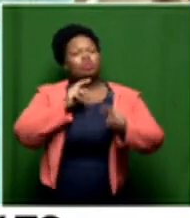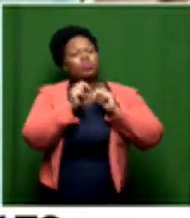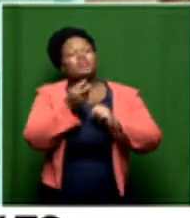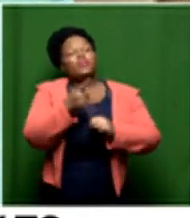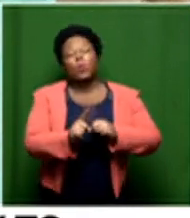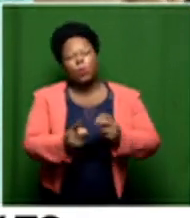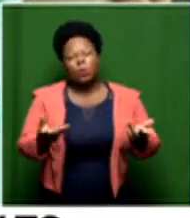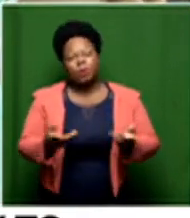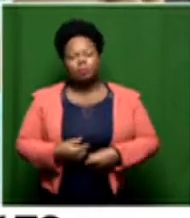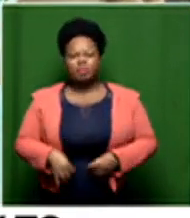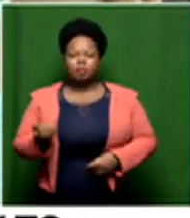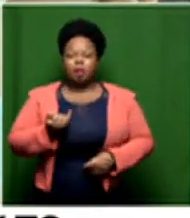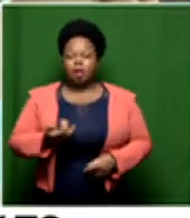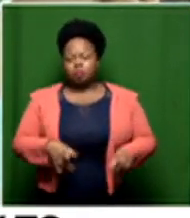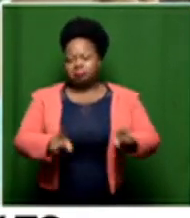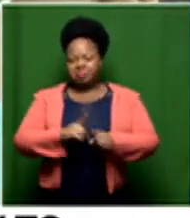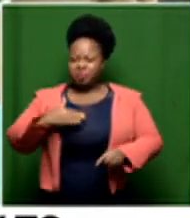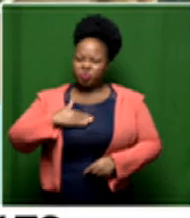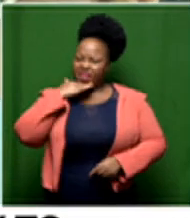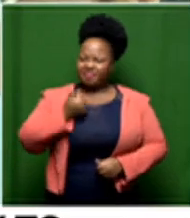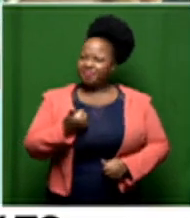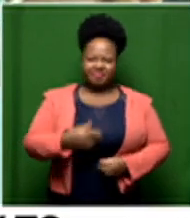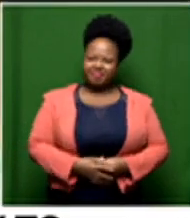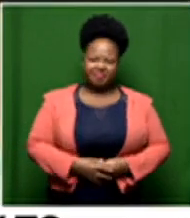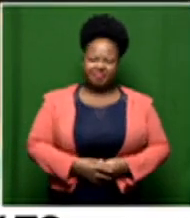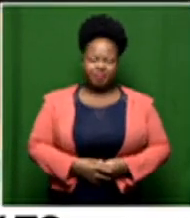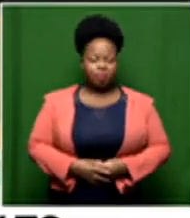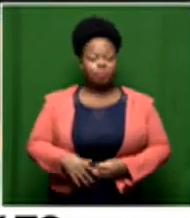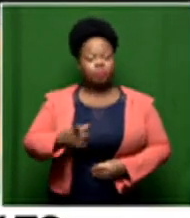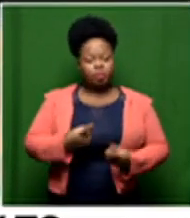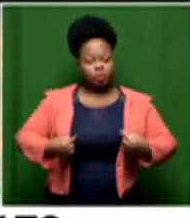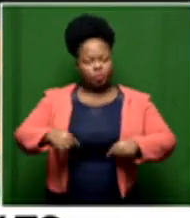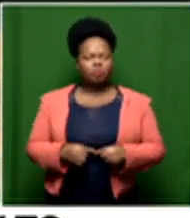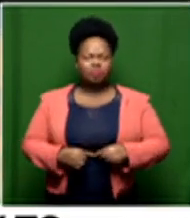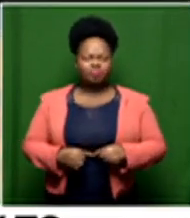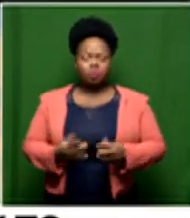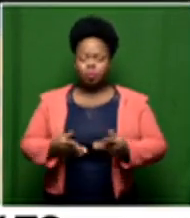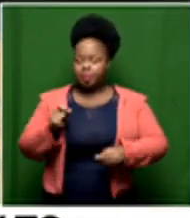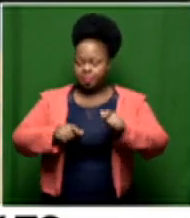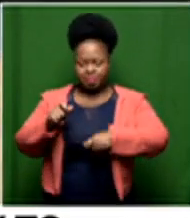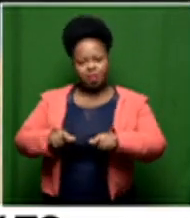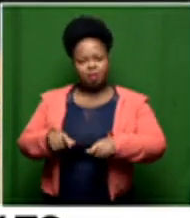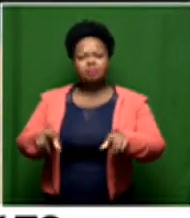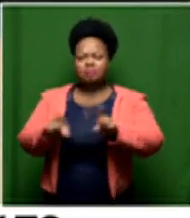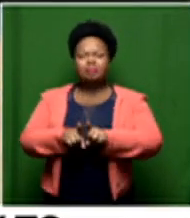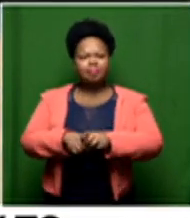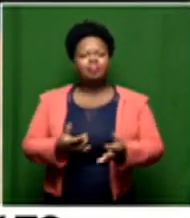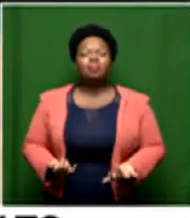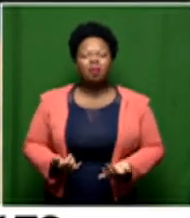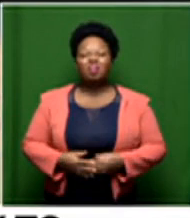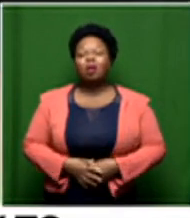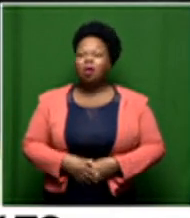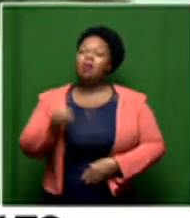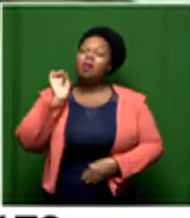for. It is simply not good enough at this point. We will, or civil society will all get behind